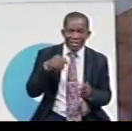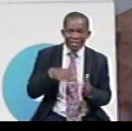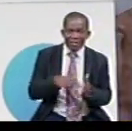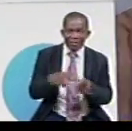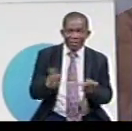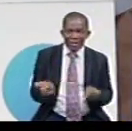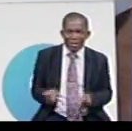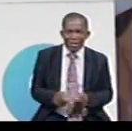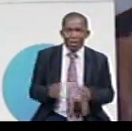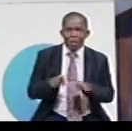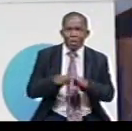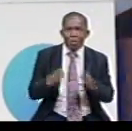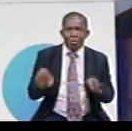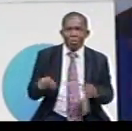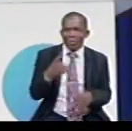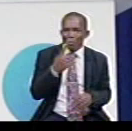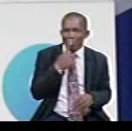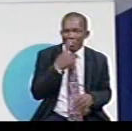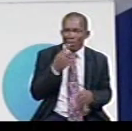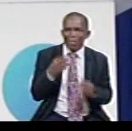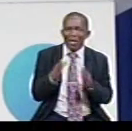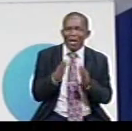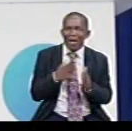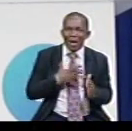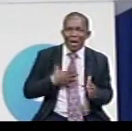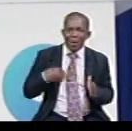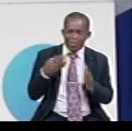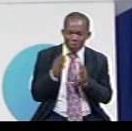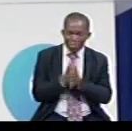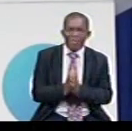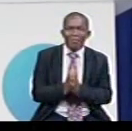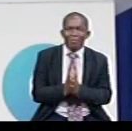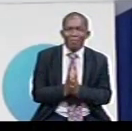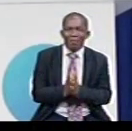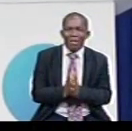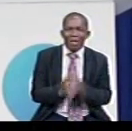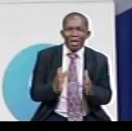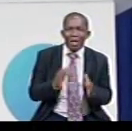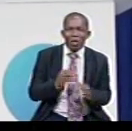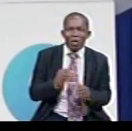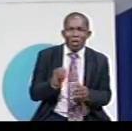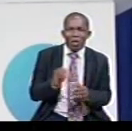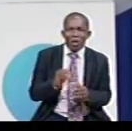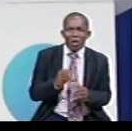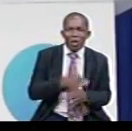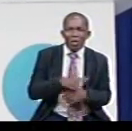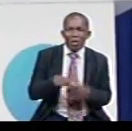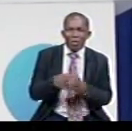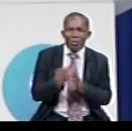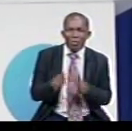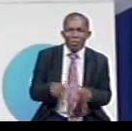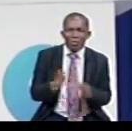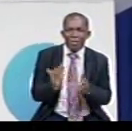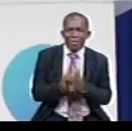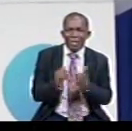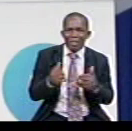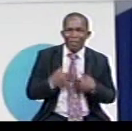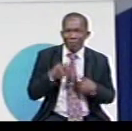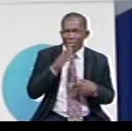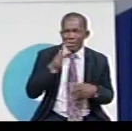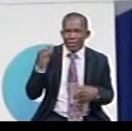Open your mouth and pray. All who have been invited but have not shown up,